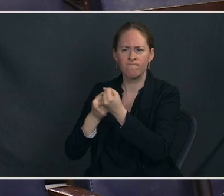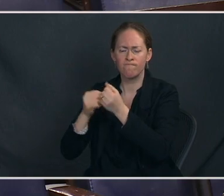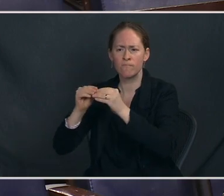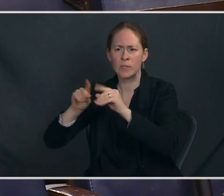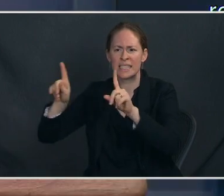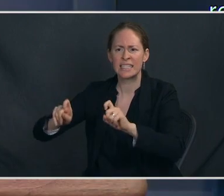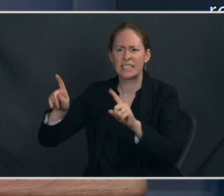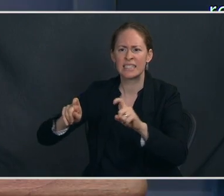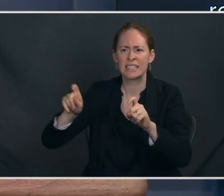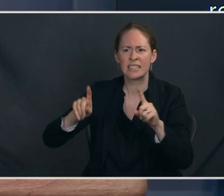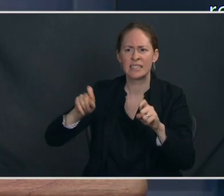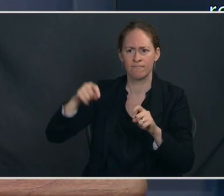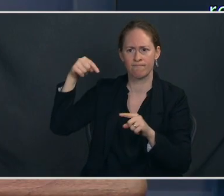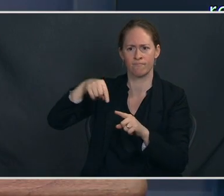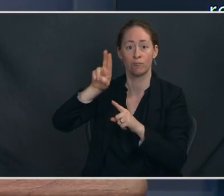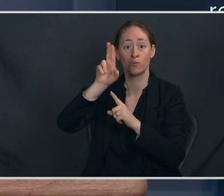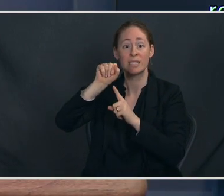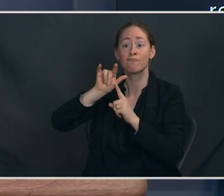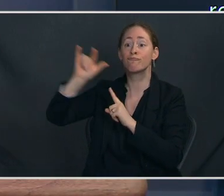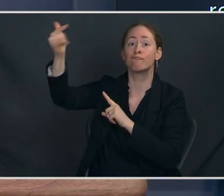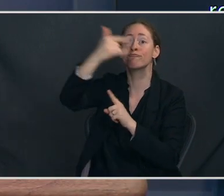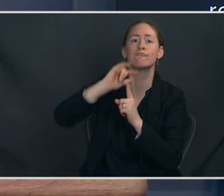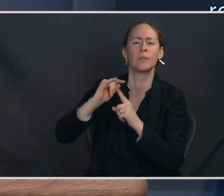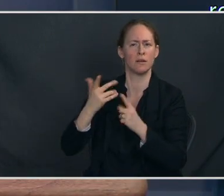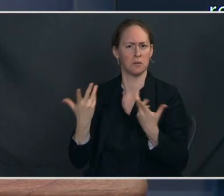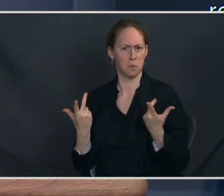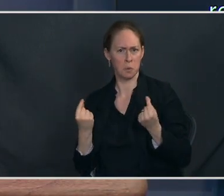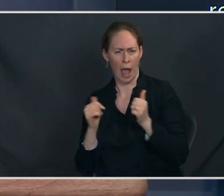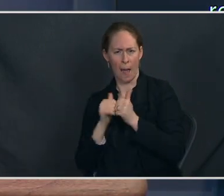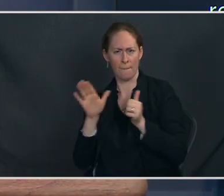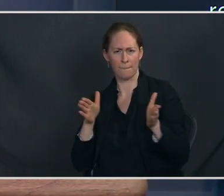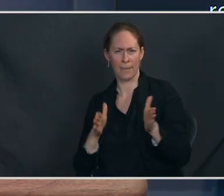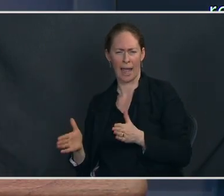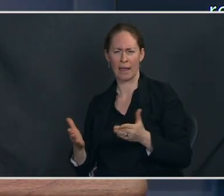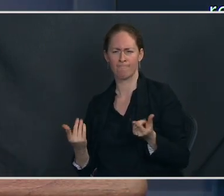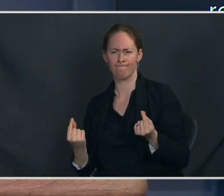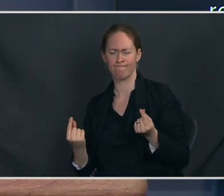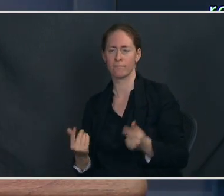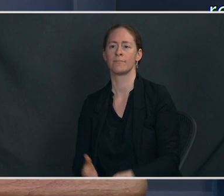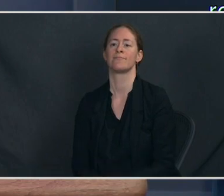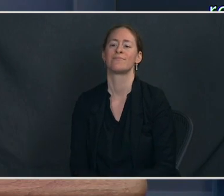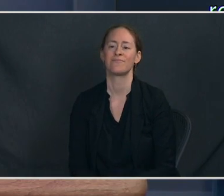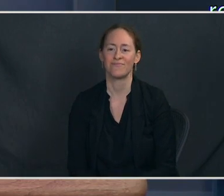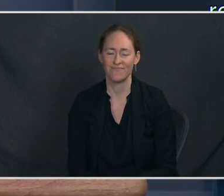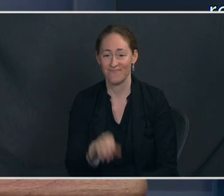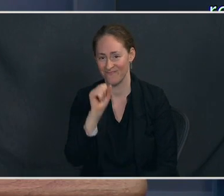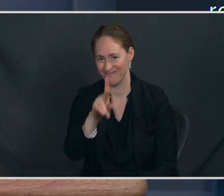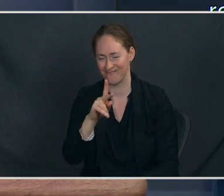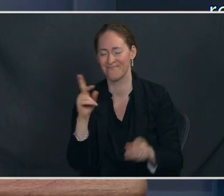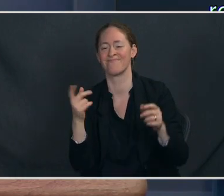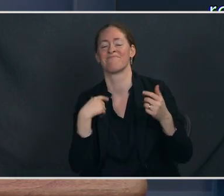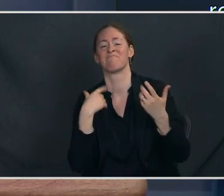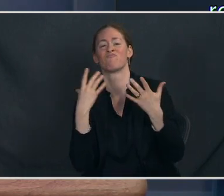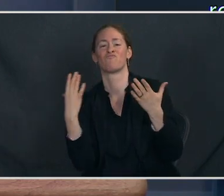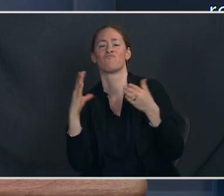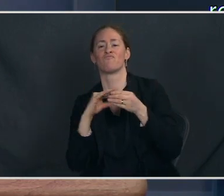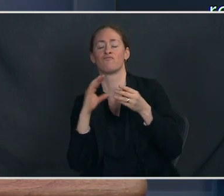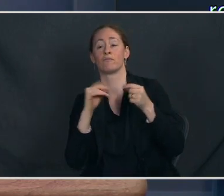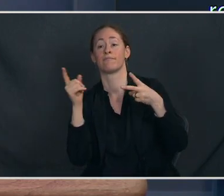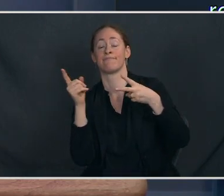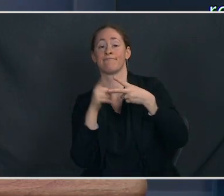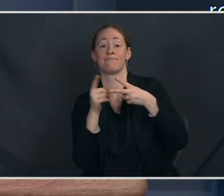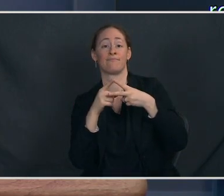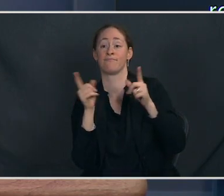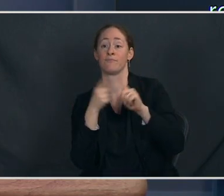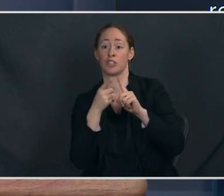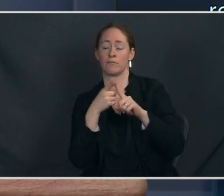flights? Well, Jonathan, on the first, part of our effort is certainly to ensure we are more effectively and